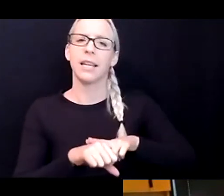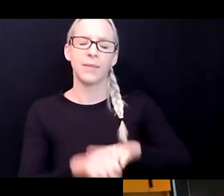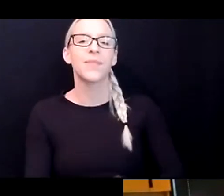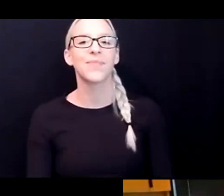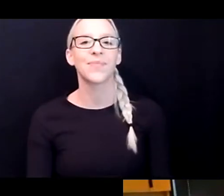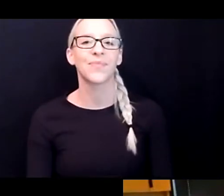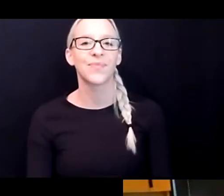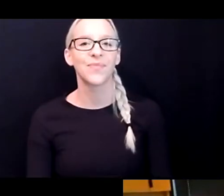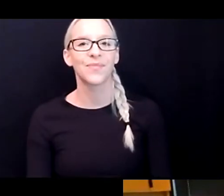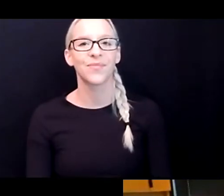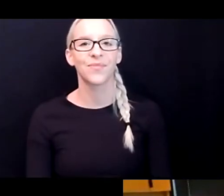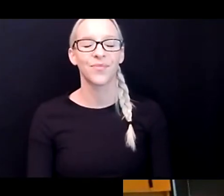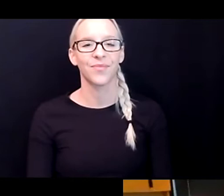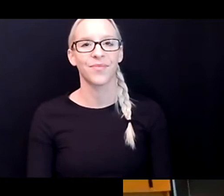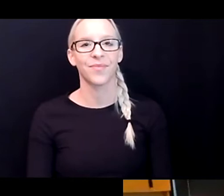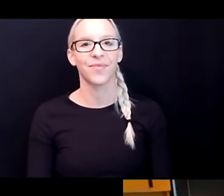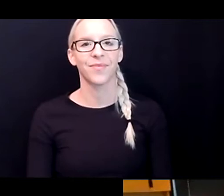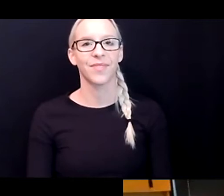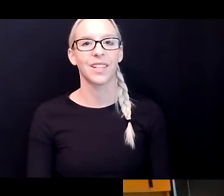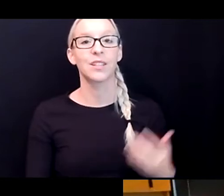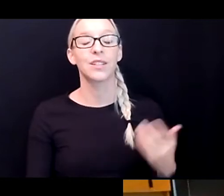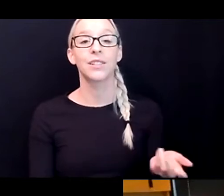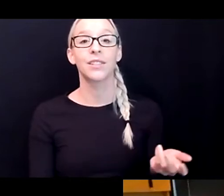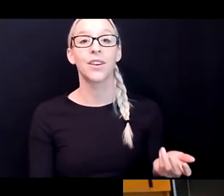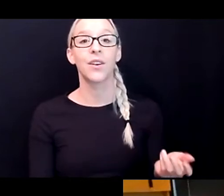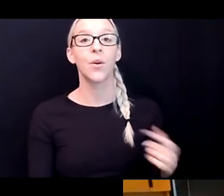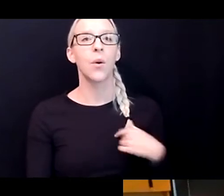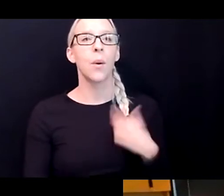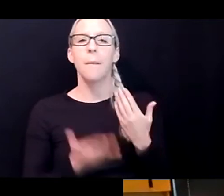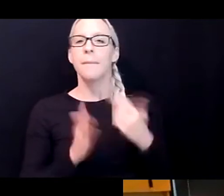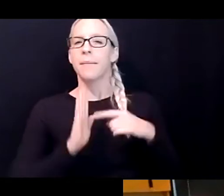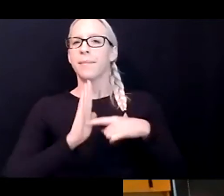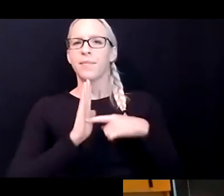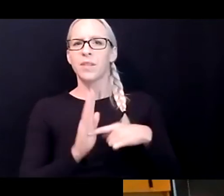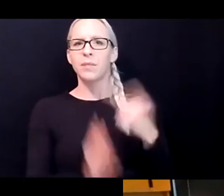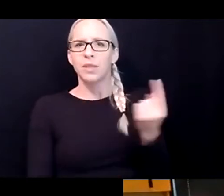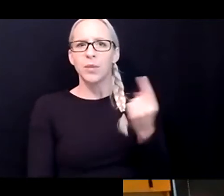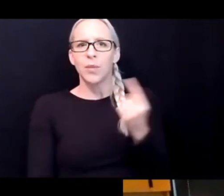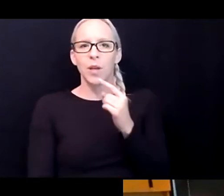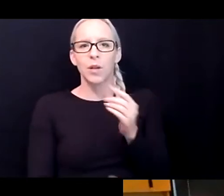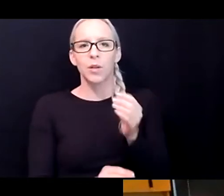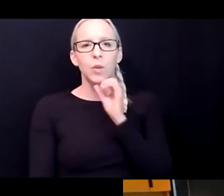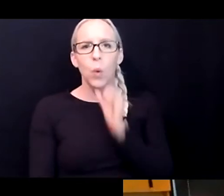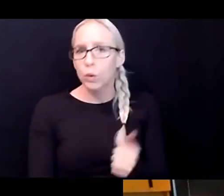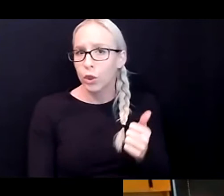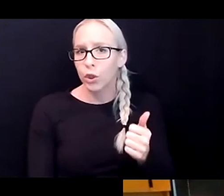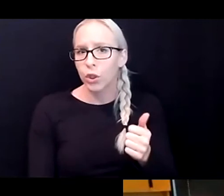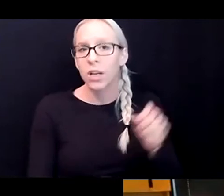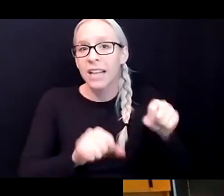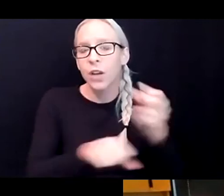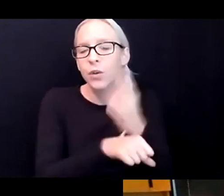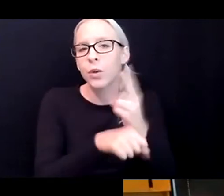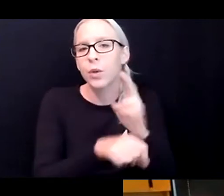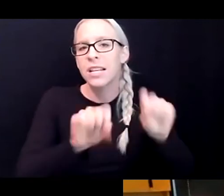an individual that perhaps is older, can you utilize an ABLE account to pay for their